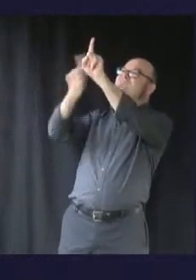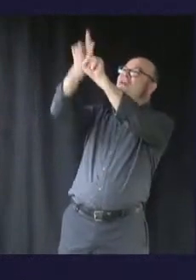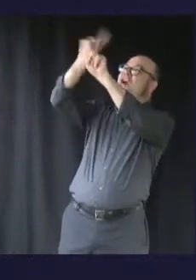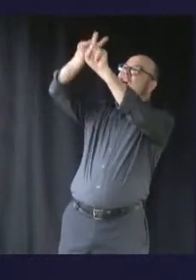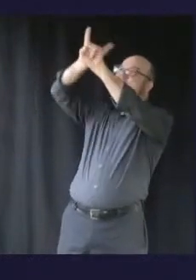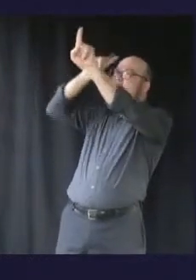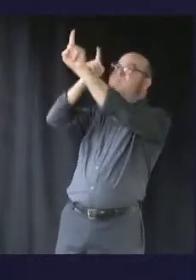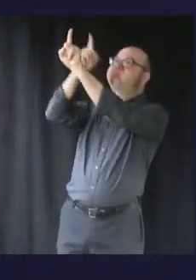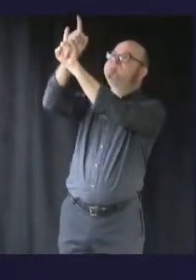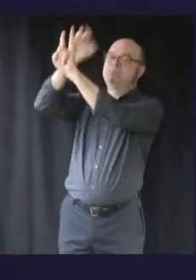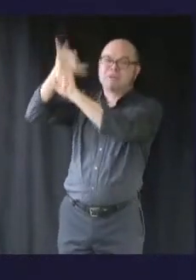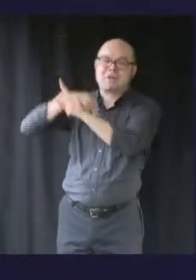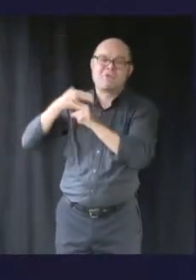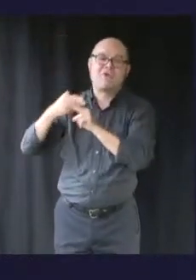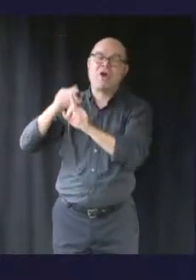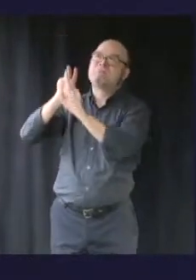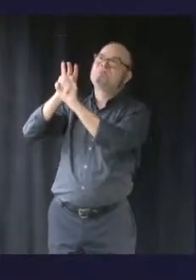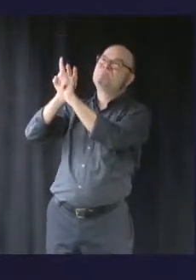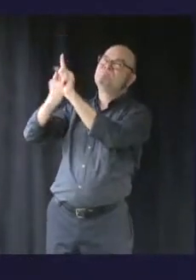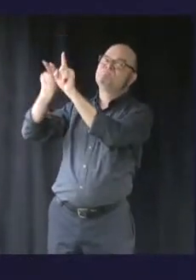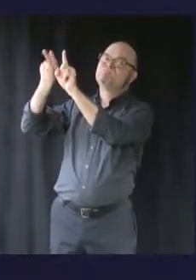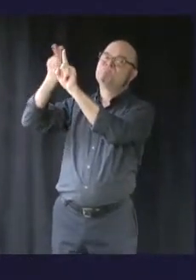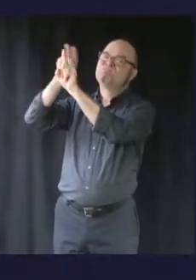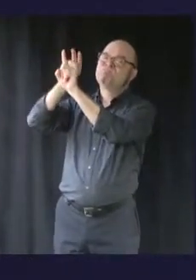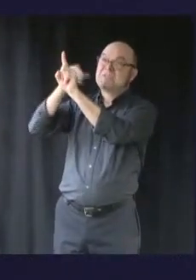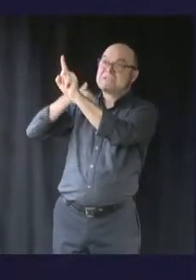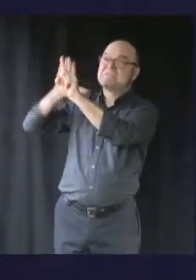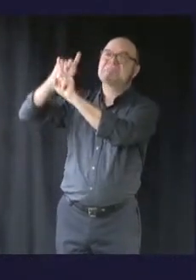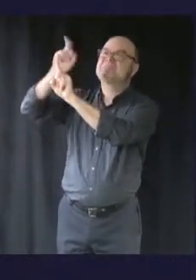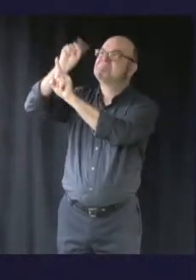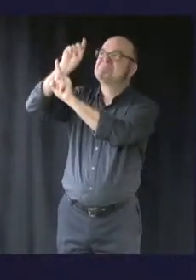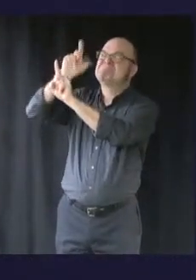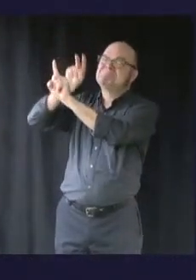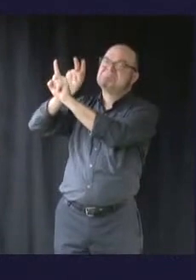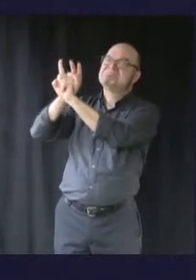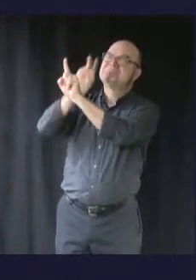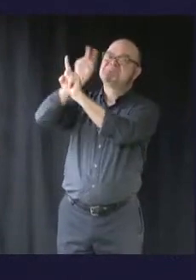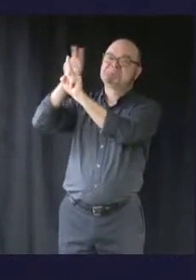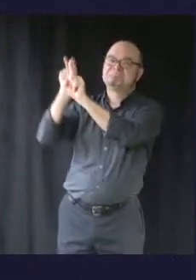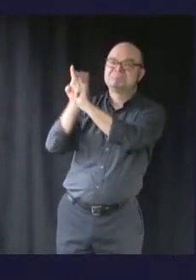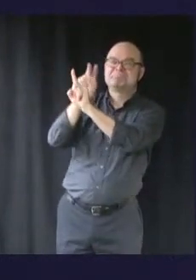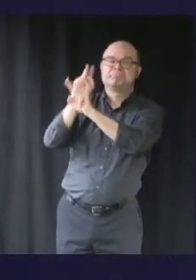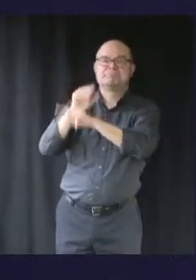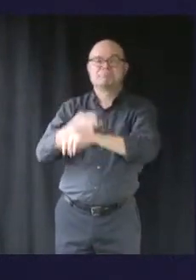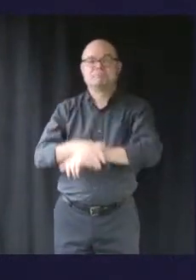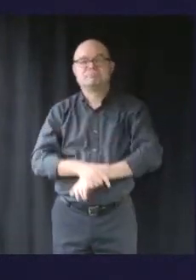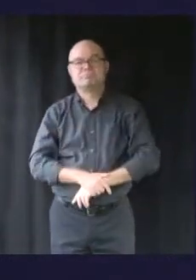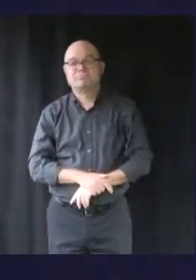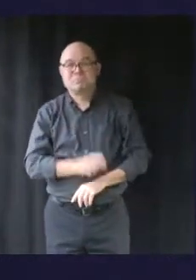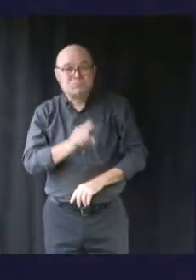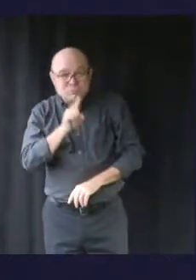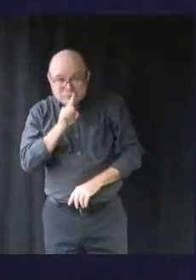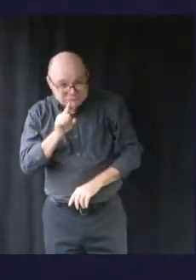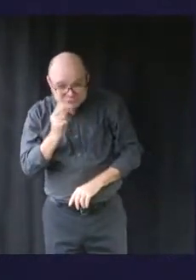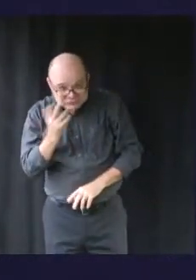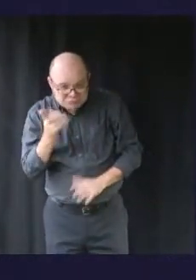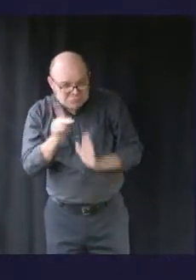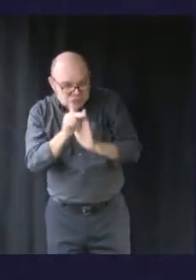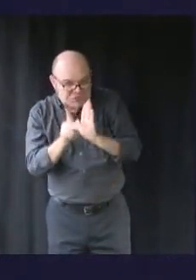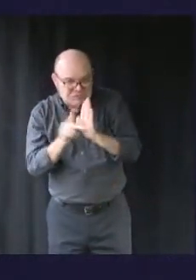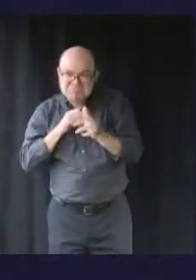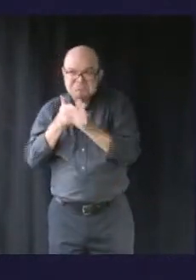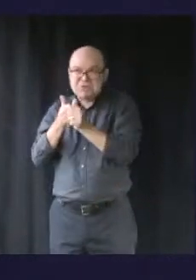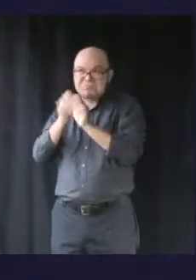constant struggle to live up to our highest democratic principles, to self-correct, has made